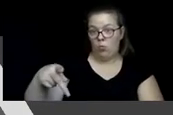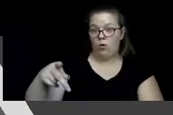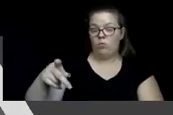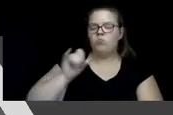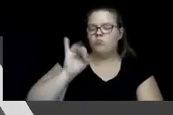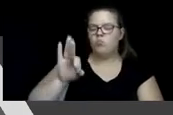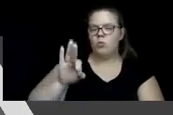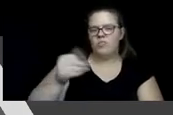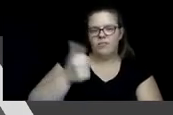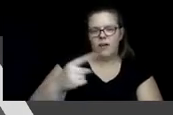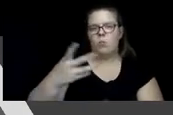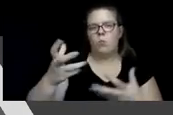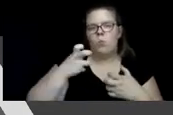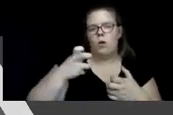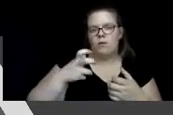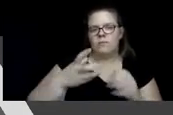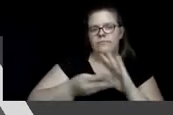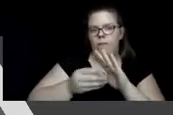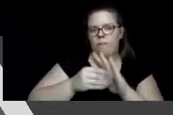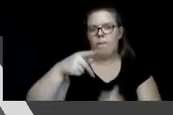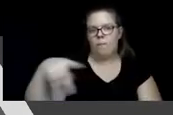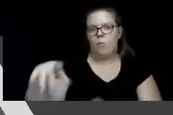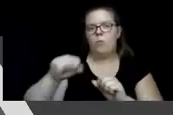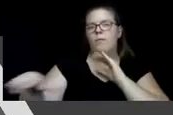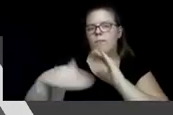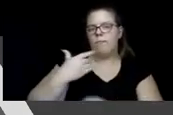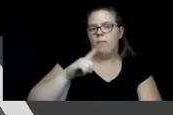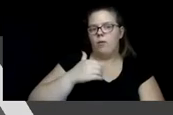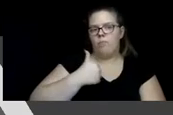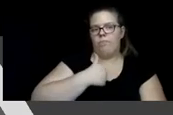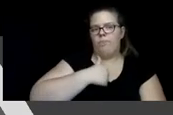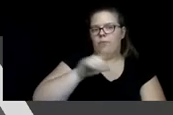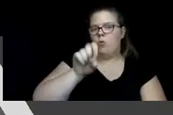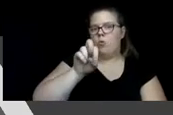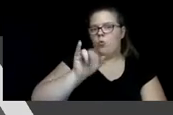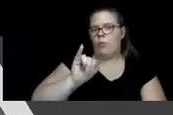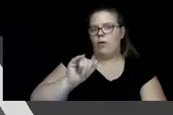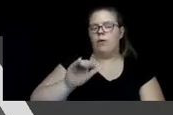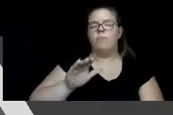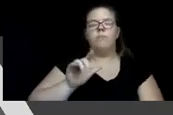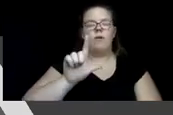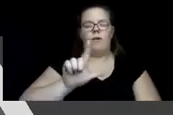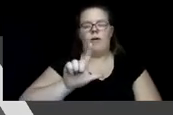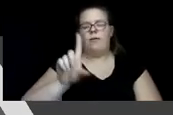anyone wants a copy of that, they can email me as well, and I'm happy to forward it. It's